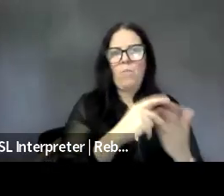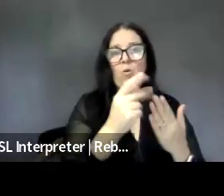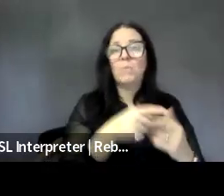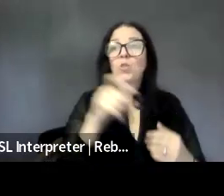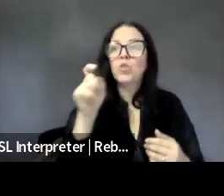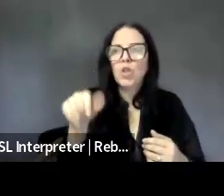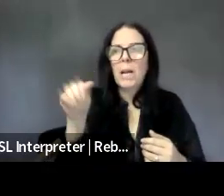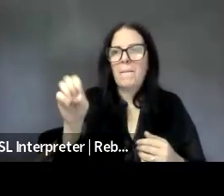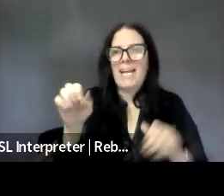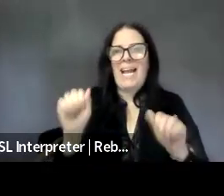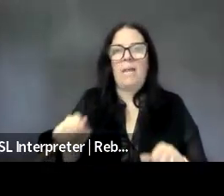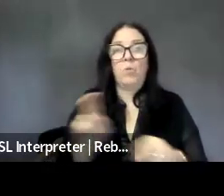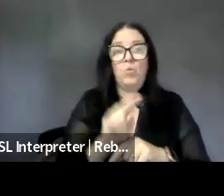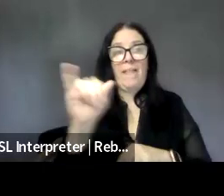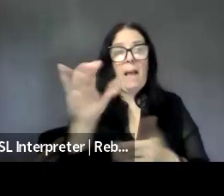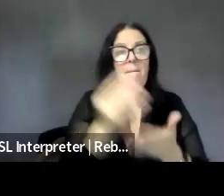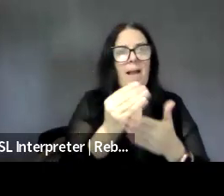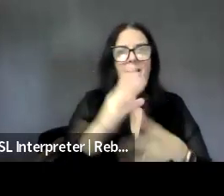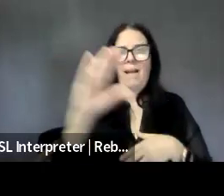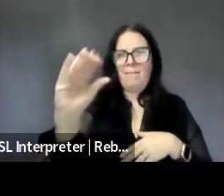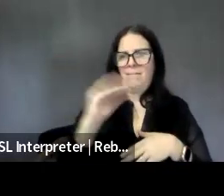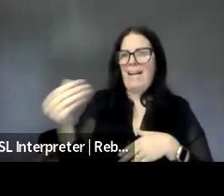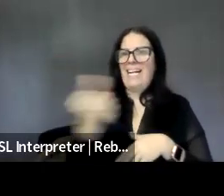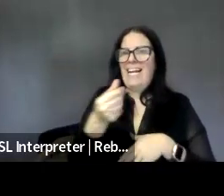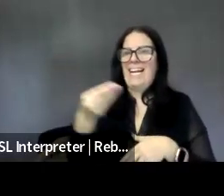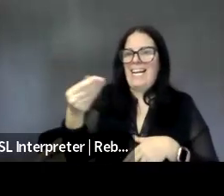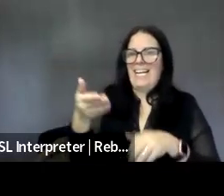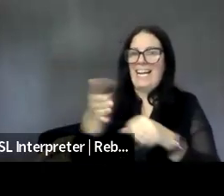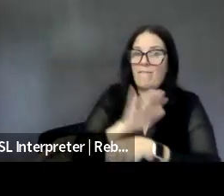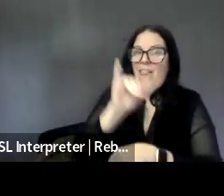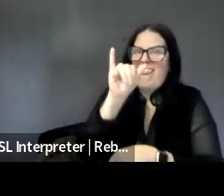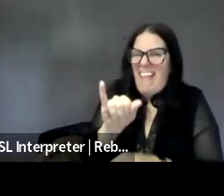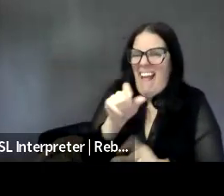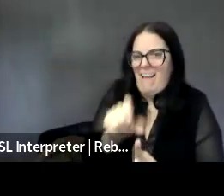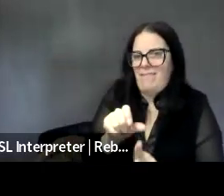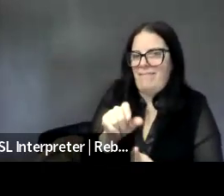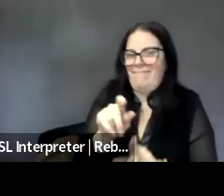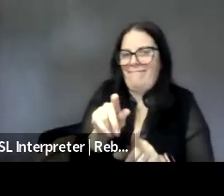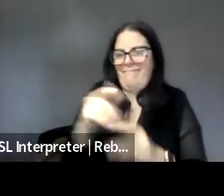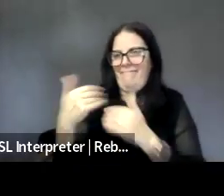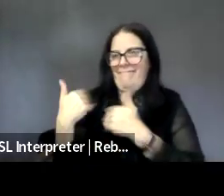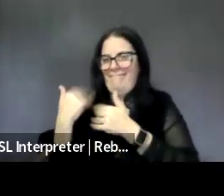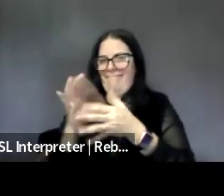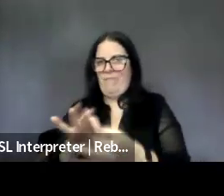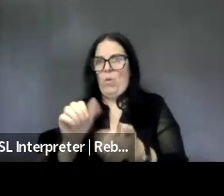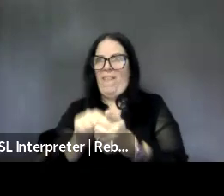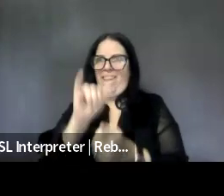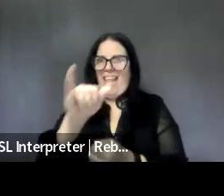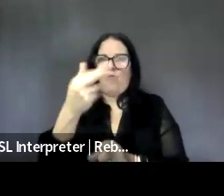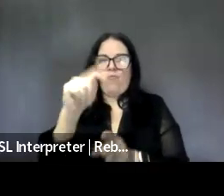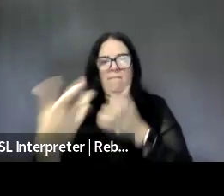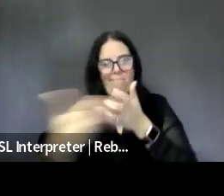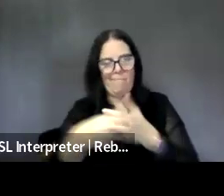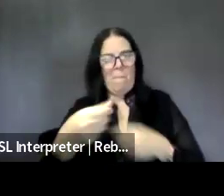able to split out their time between what's specific to a grant and what